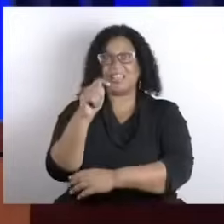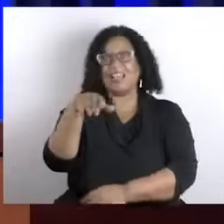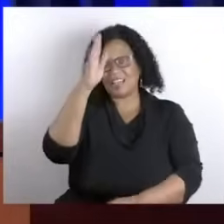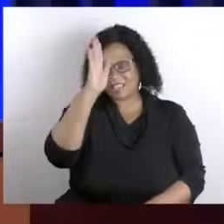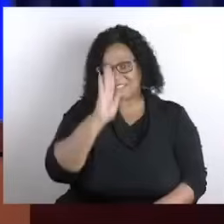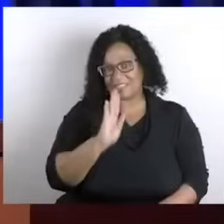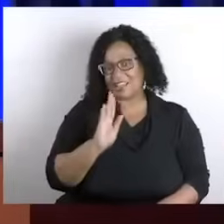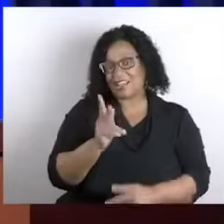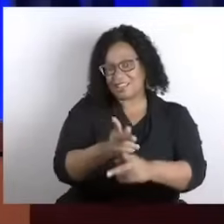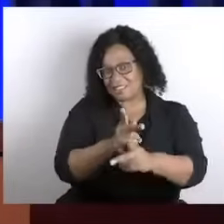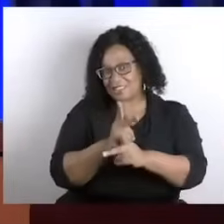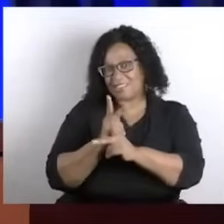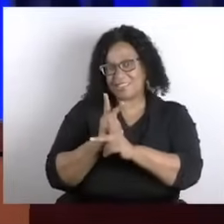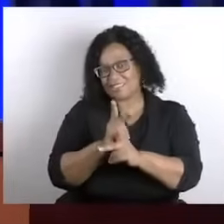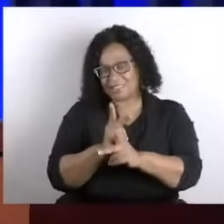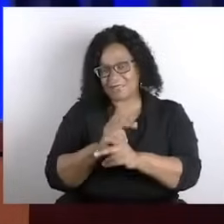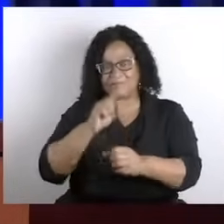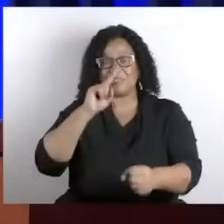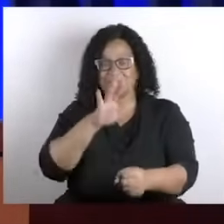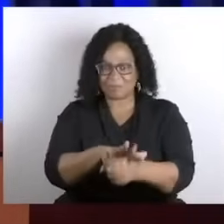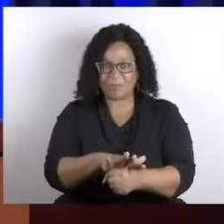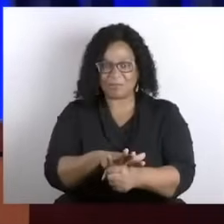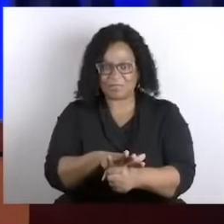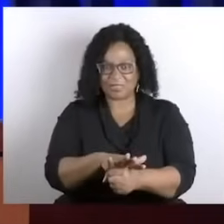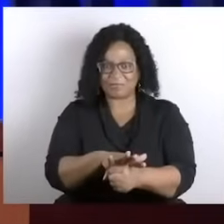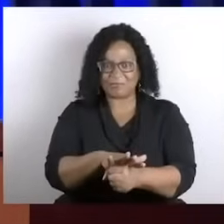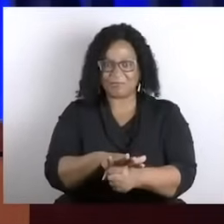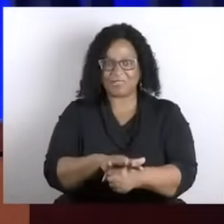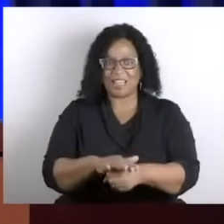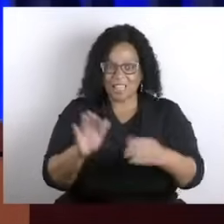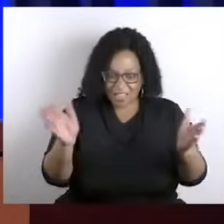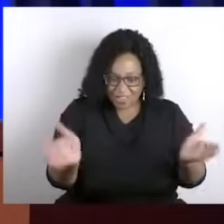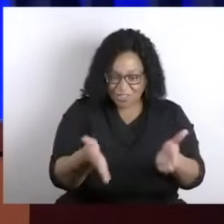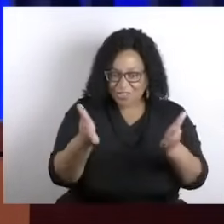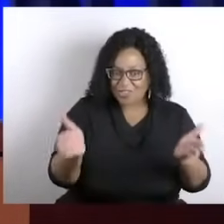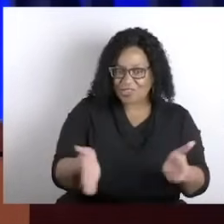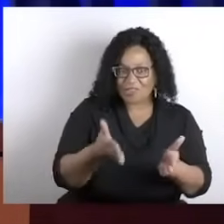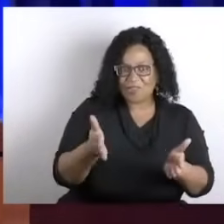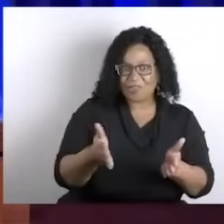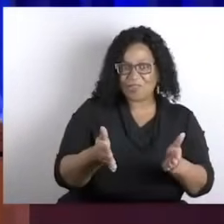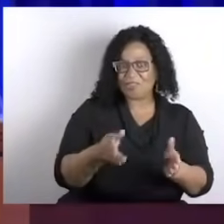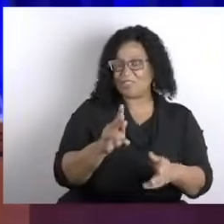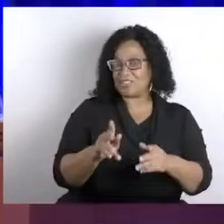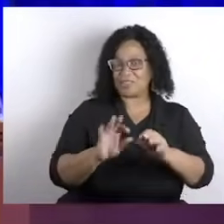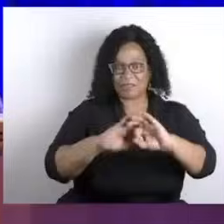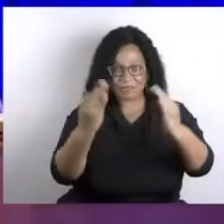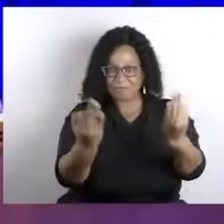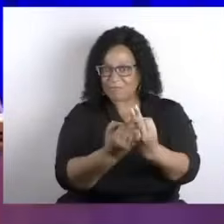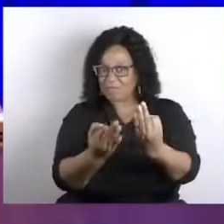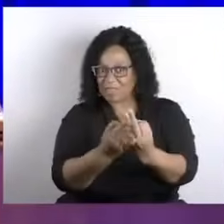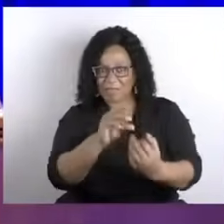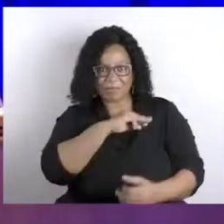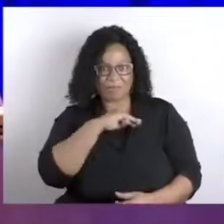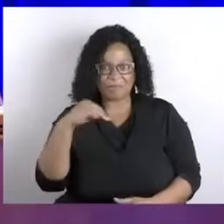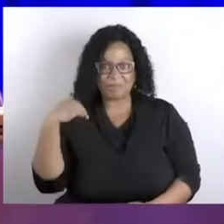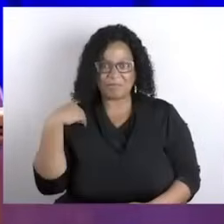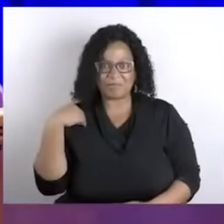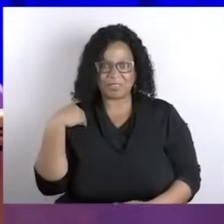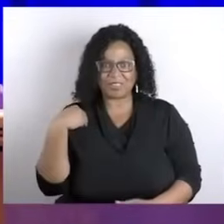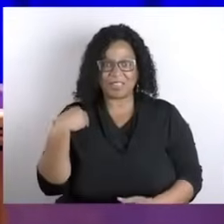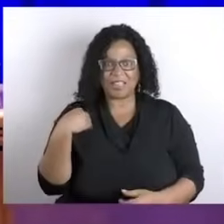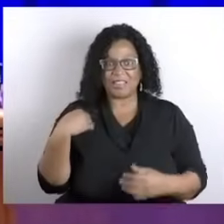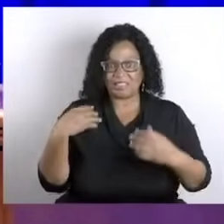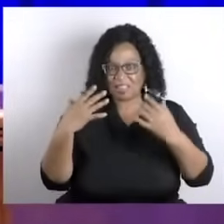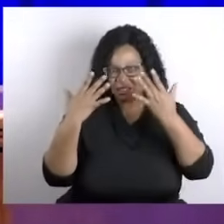his promises. I need you to begin to encourage somebody who may be in your family and feeling a little depressed